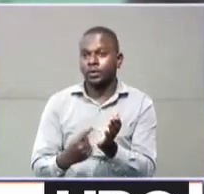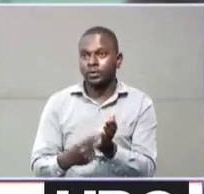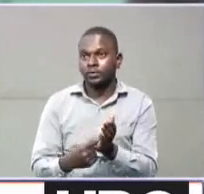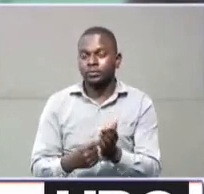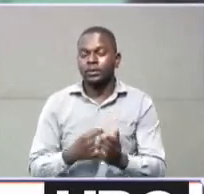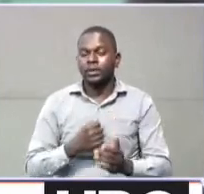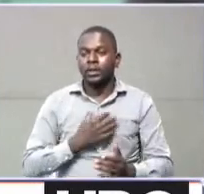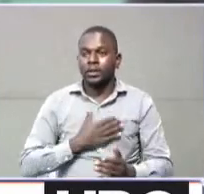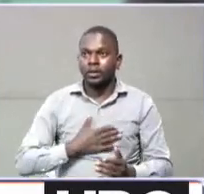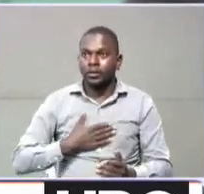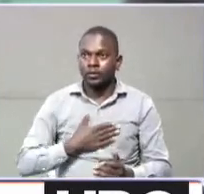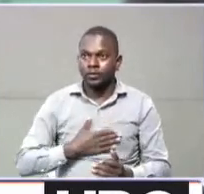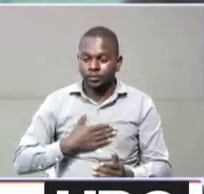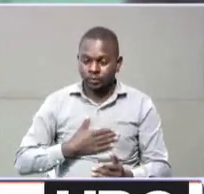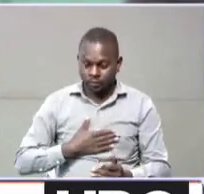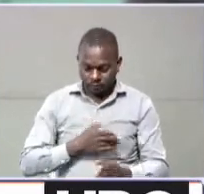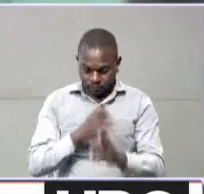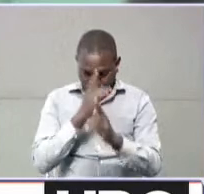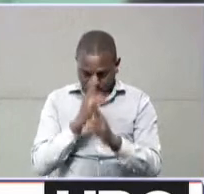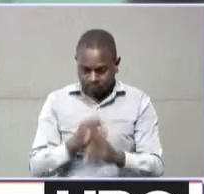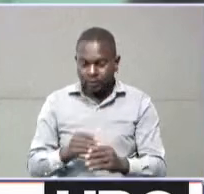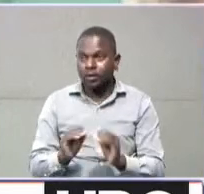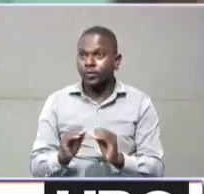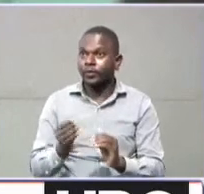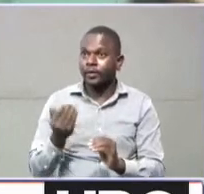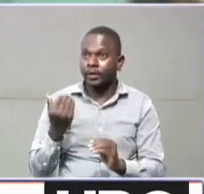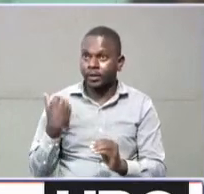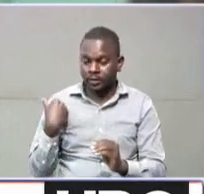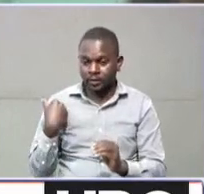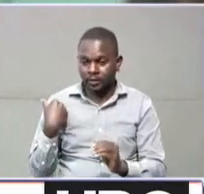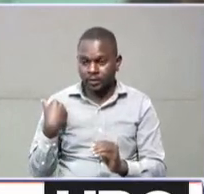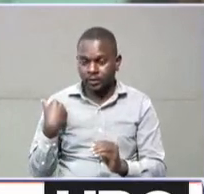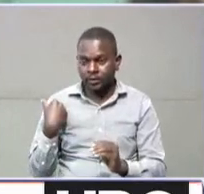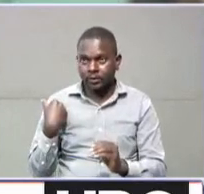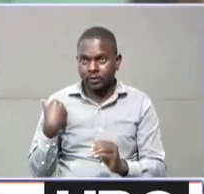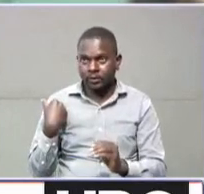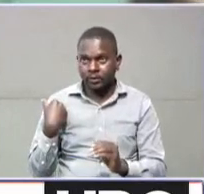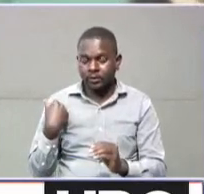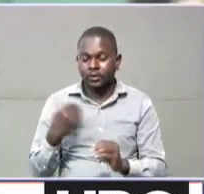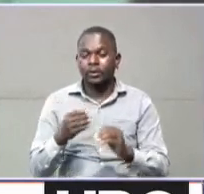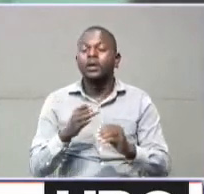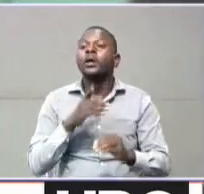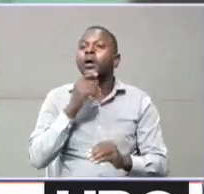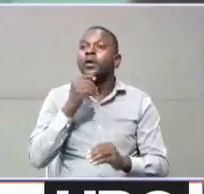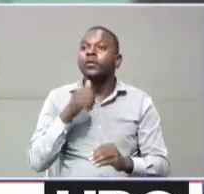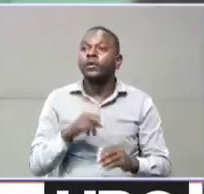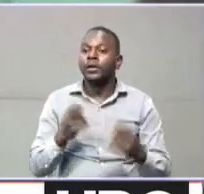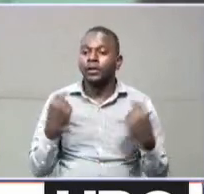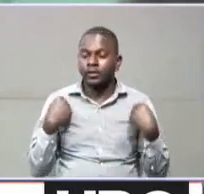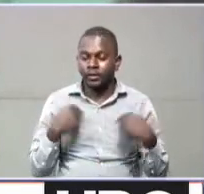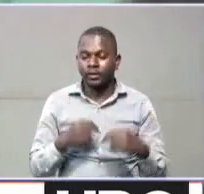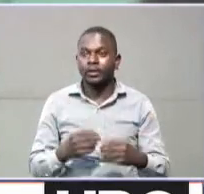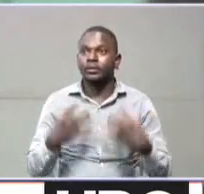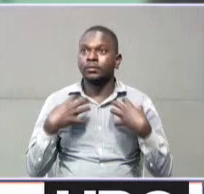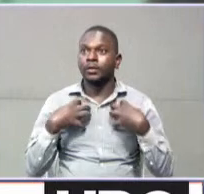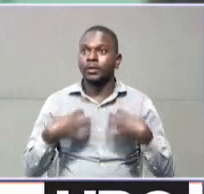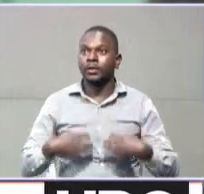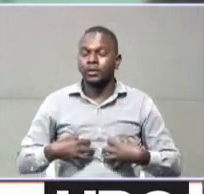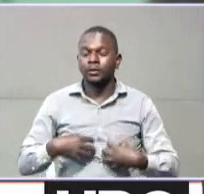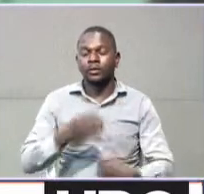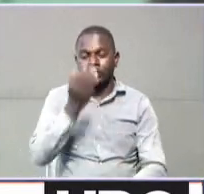to pay tribute to our brother to our father general eddie tomine